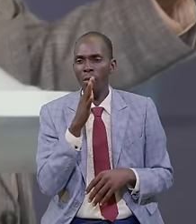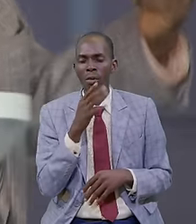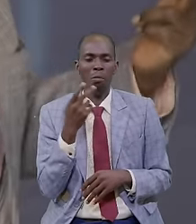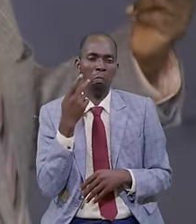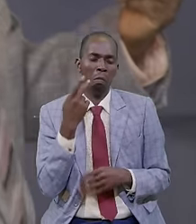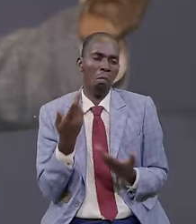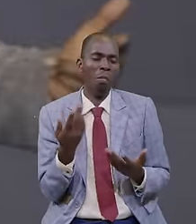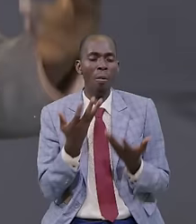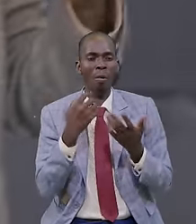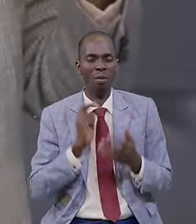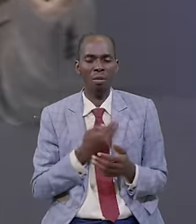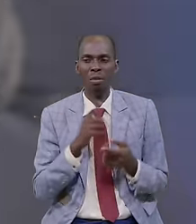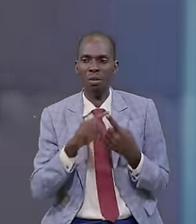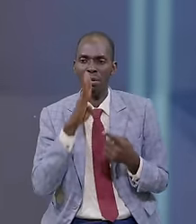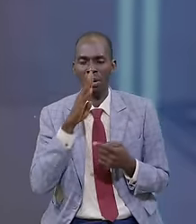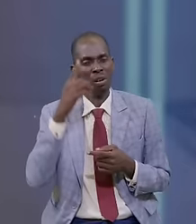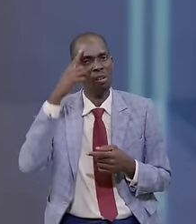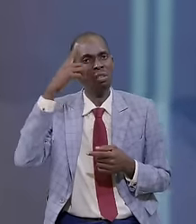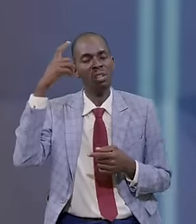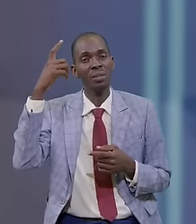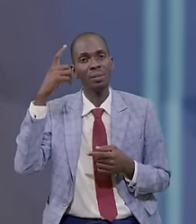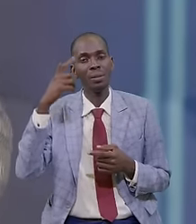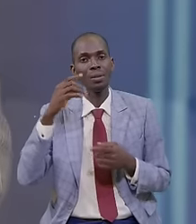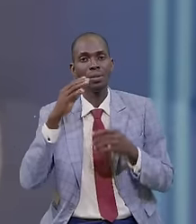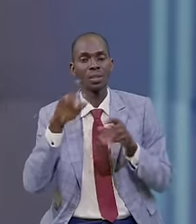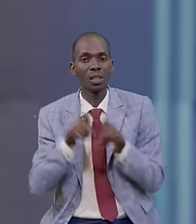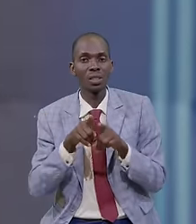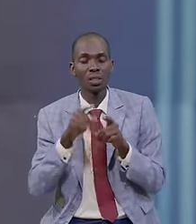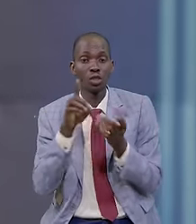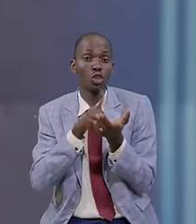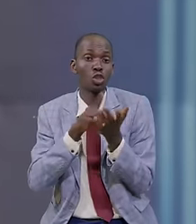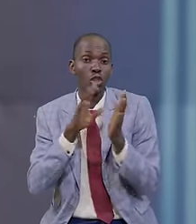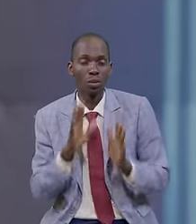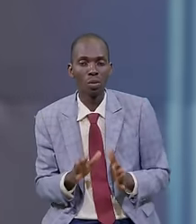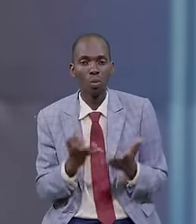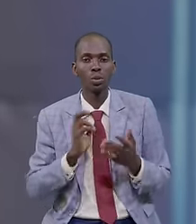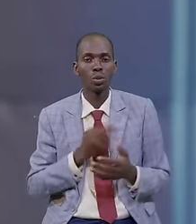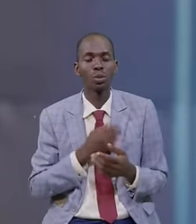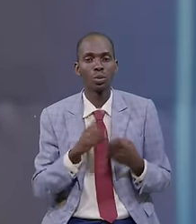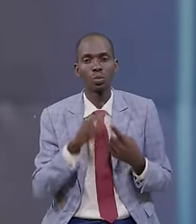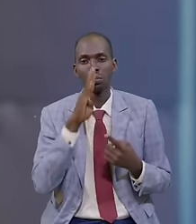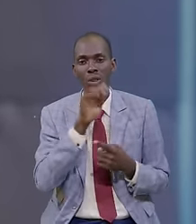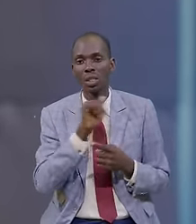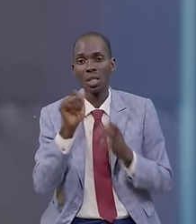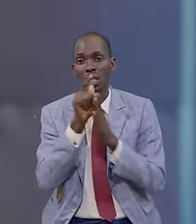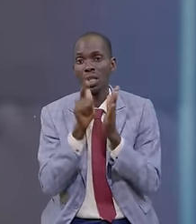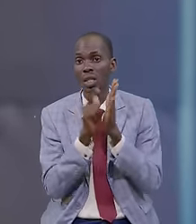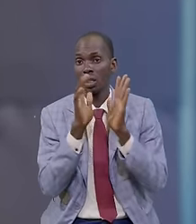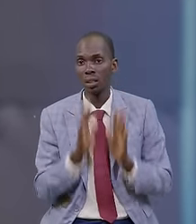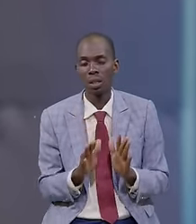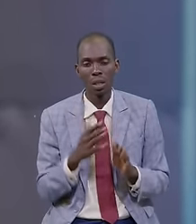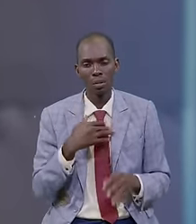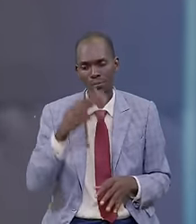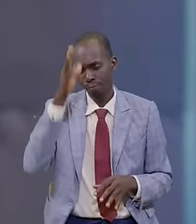being a lawyer, being an engineer, and you say, come, you must be an